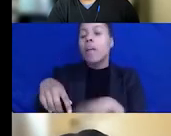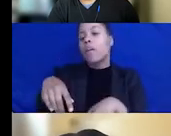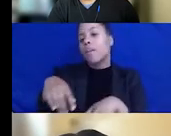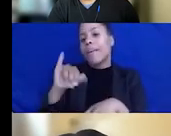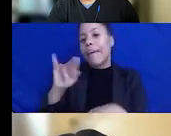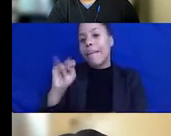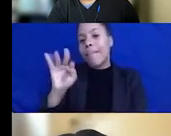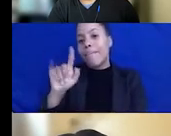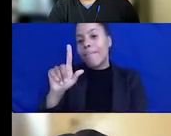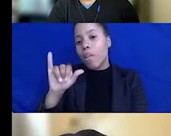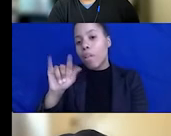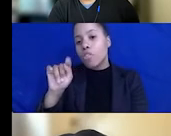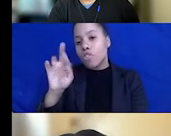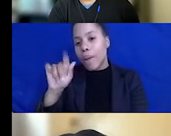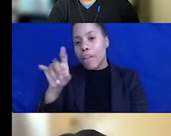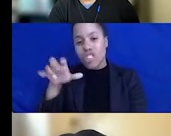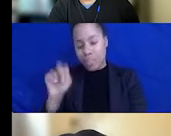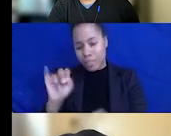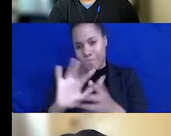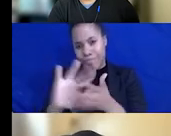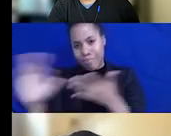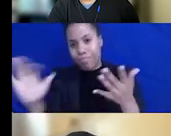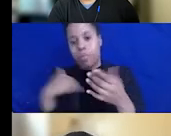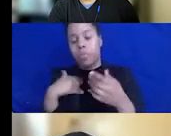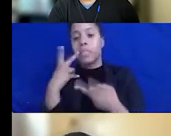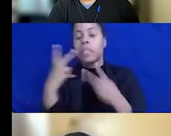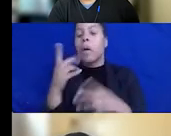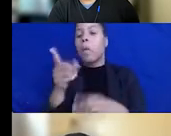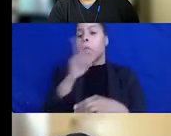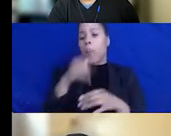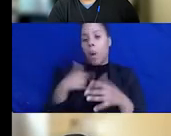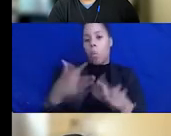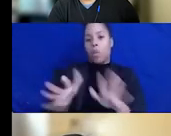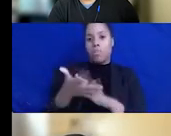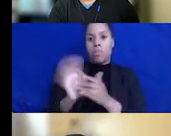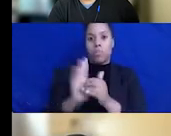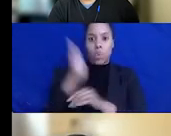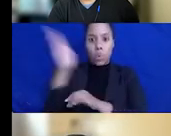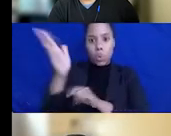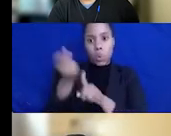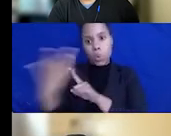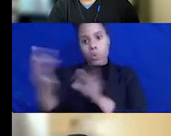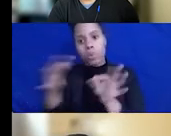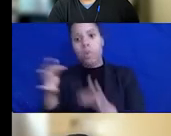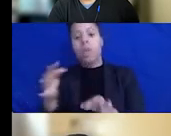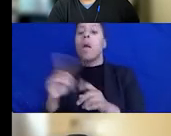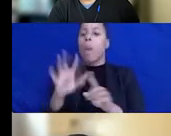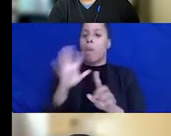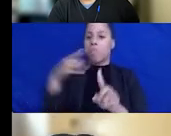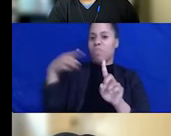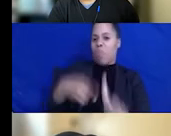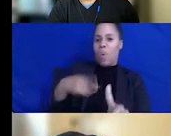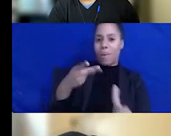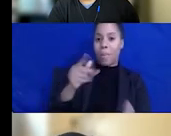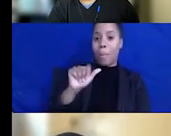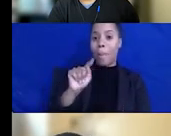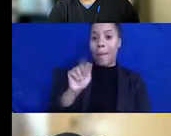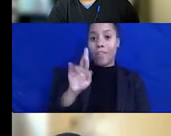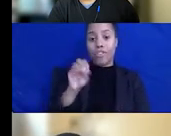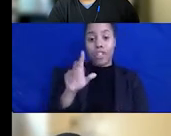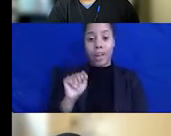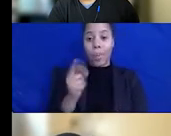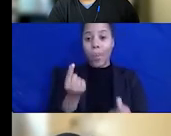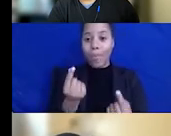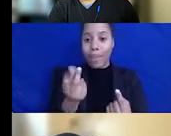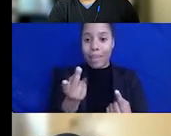But and again, not to get super wonky, but to a little bit go into what Patriot specifically did. What I think Patriot did that is most